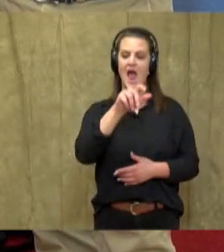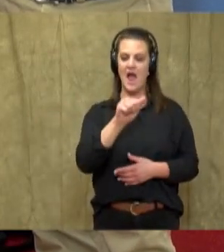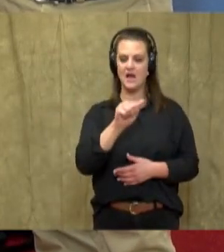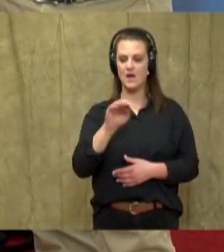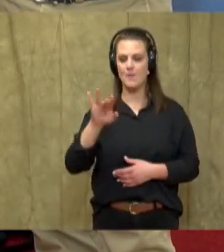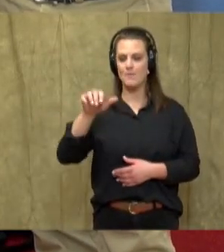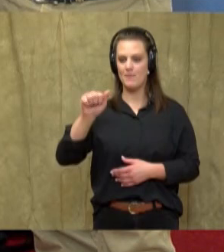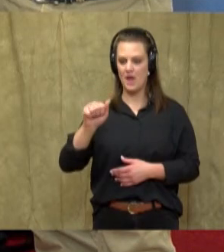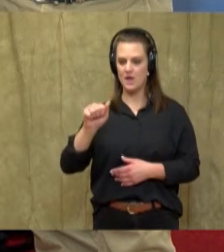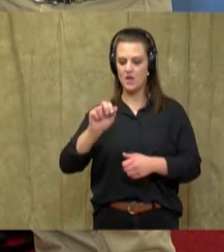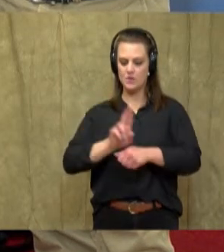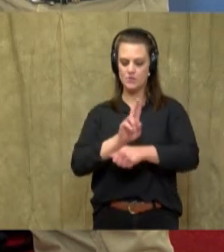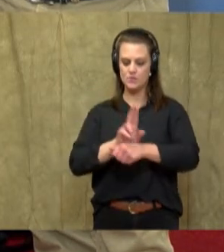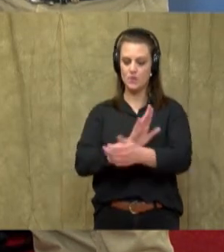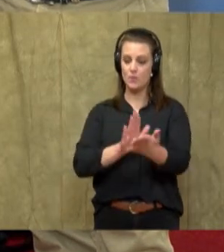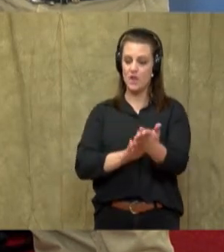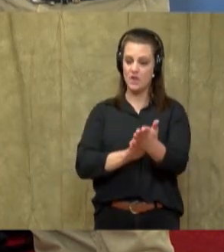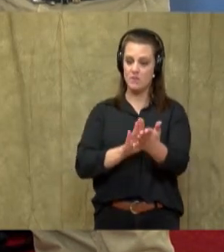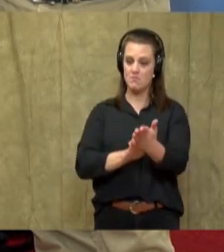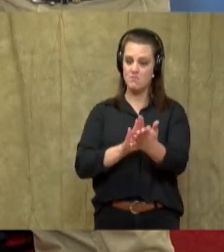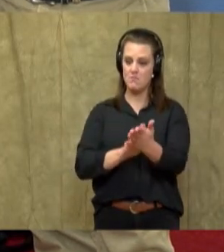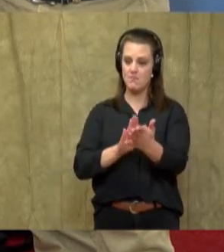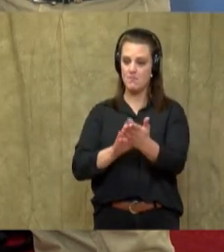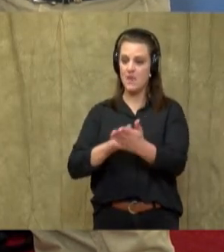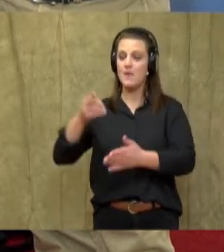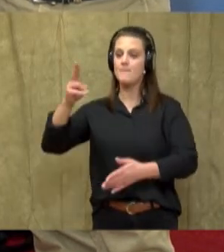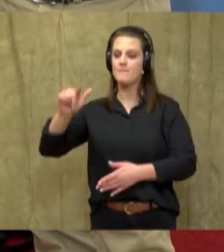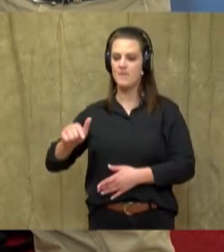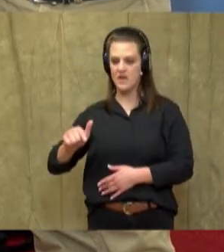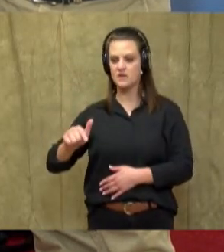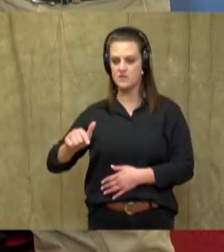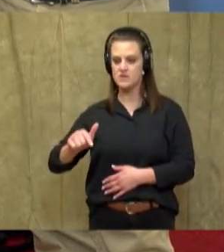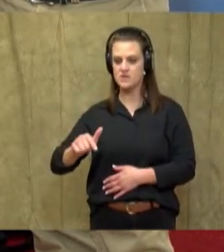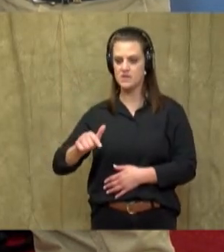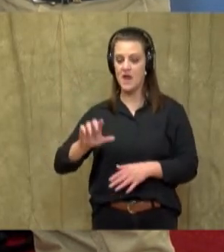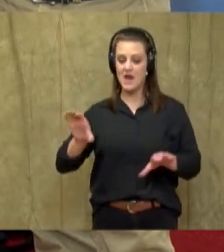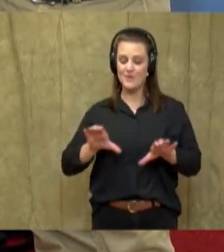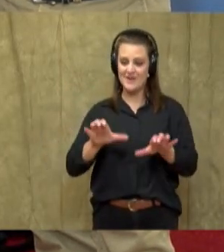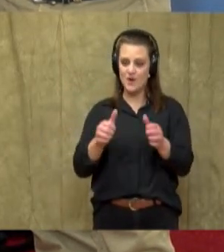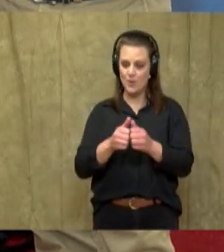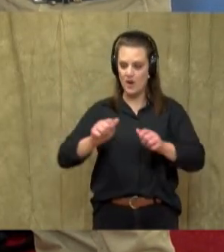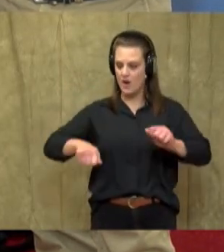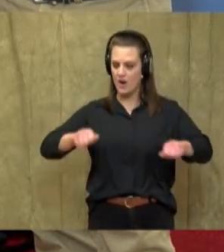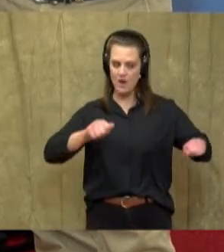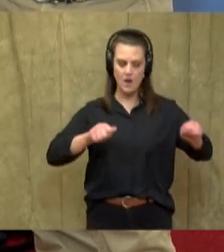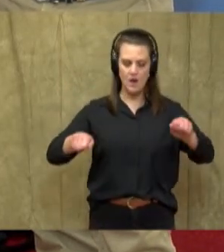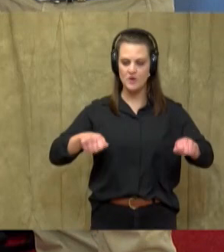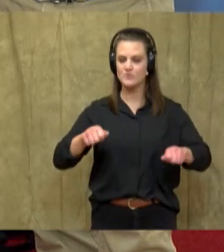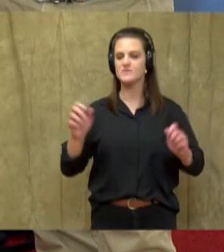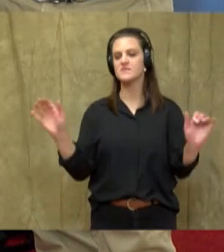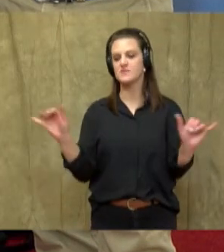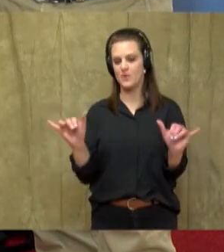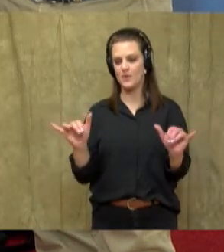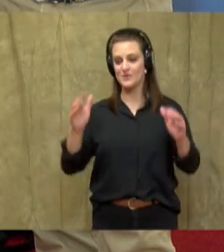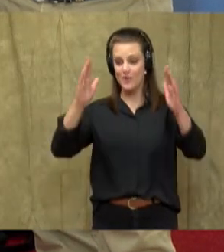rhythm and pitch. We even did acca-bacca along with our homemade drum set.